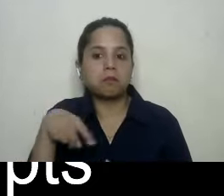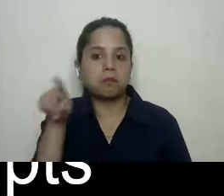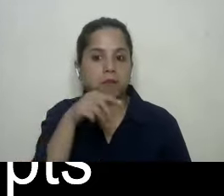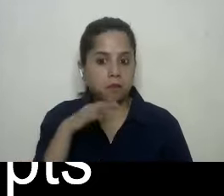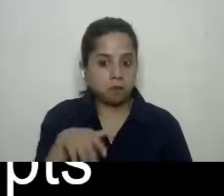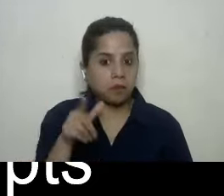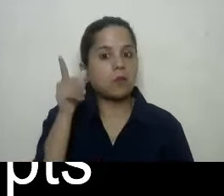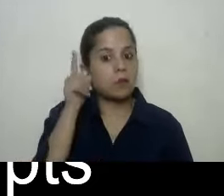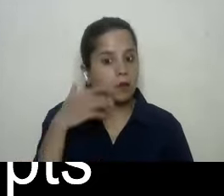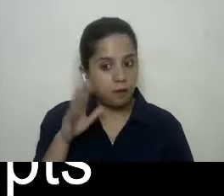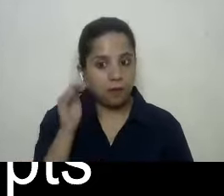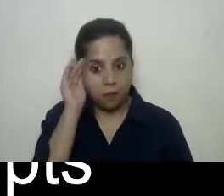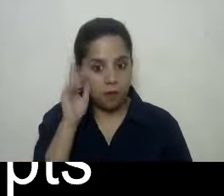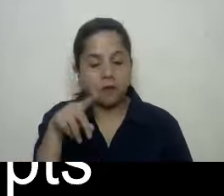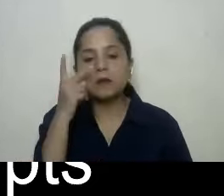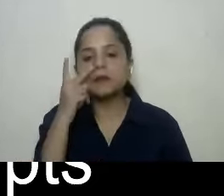listening.